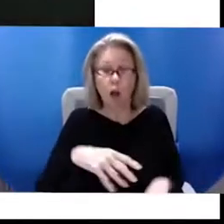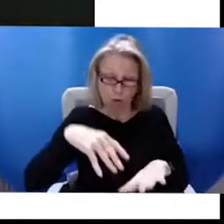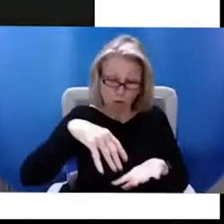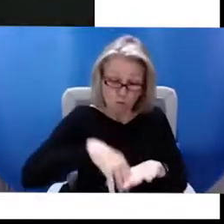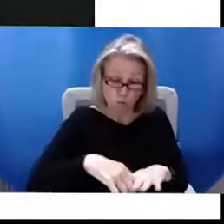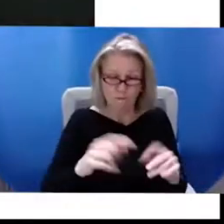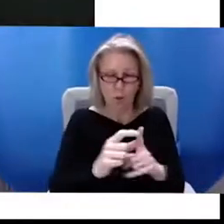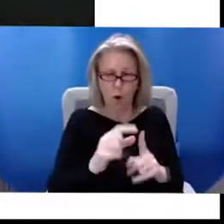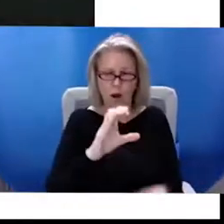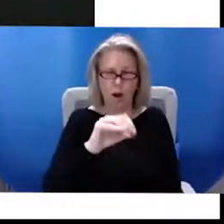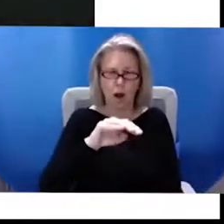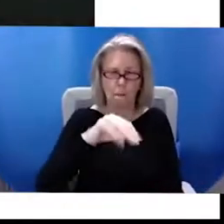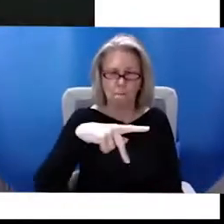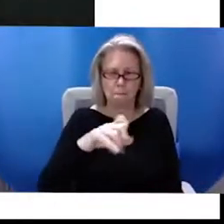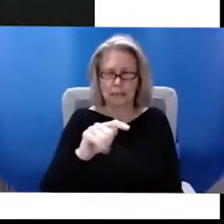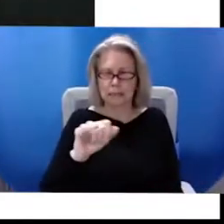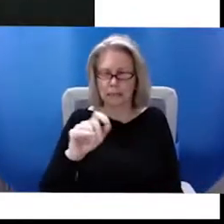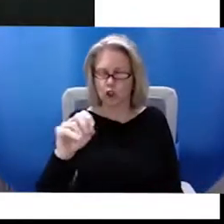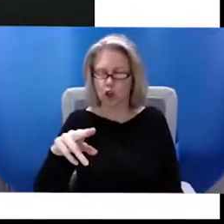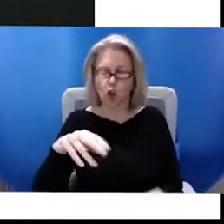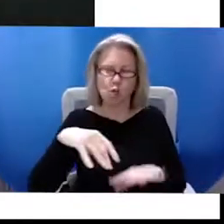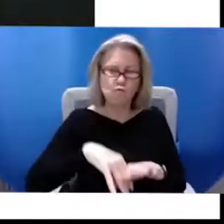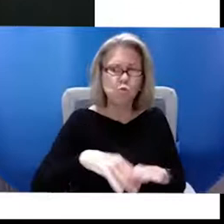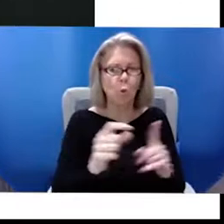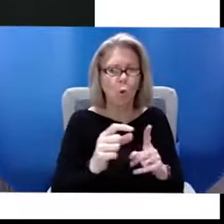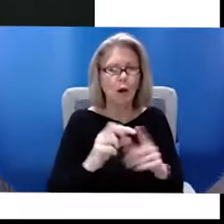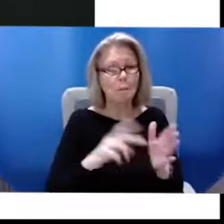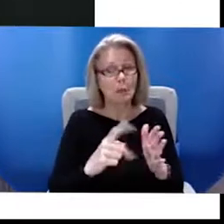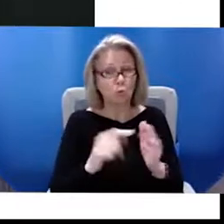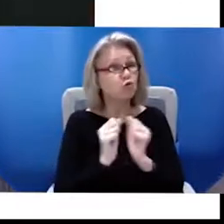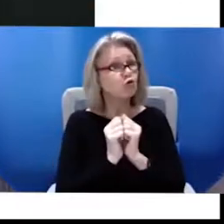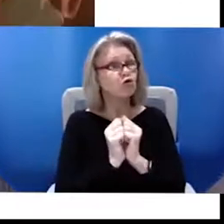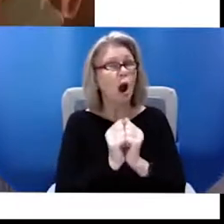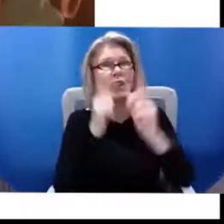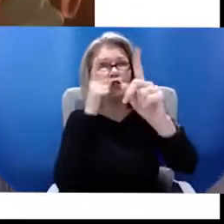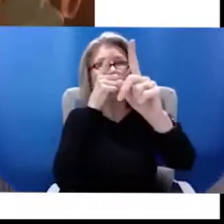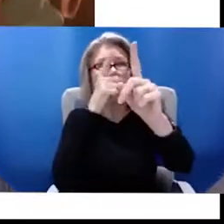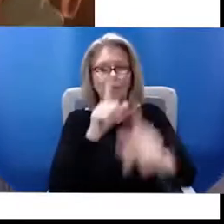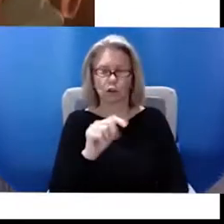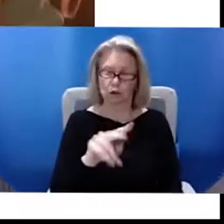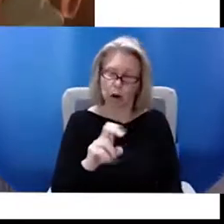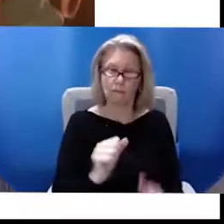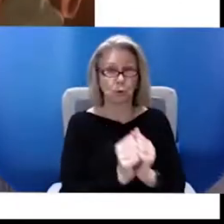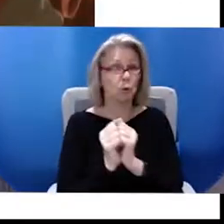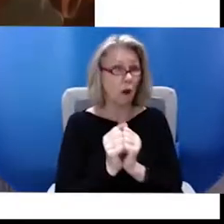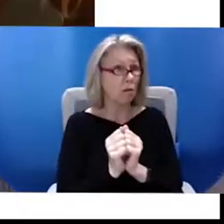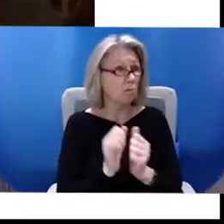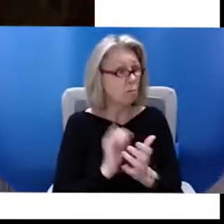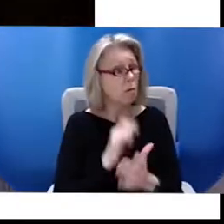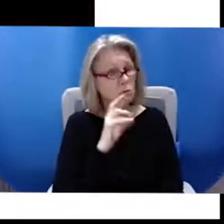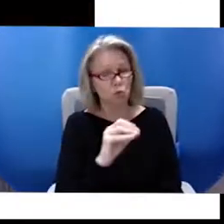root of competition, of the word competition, is competere, which means actually to strive together.